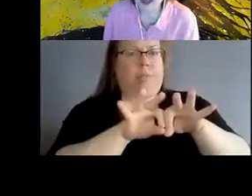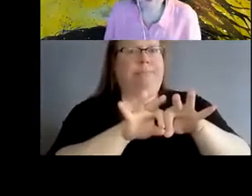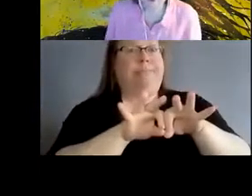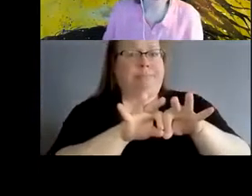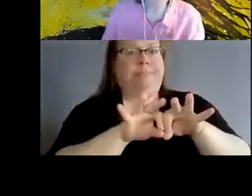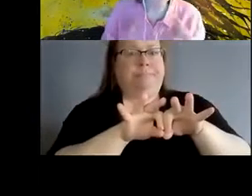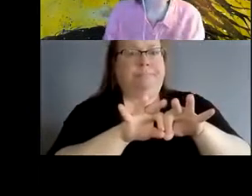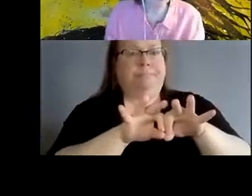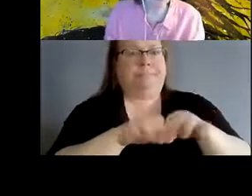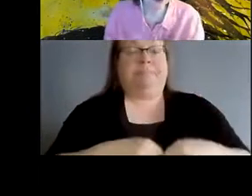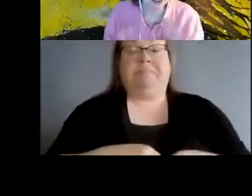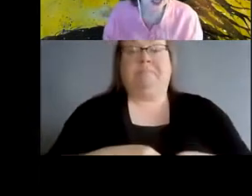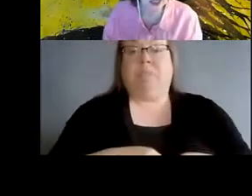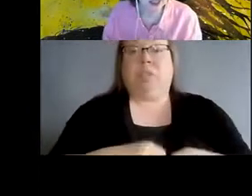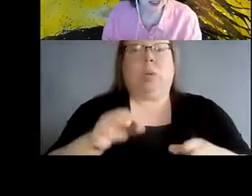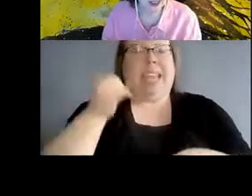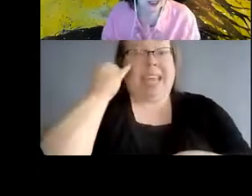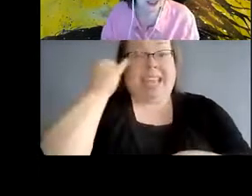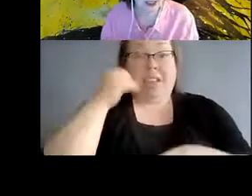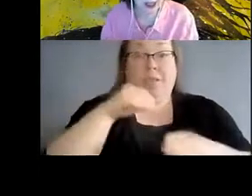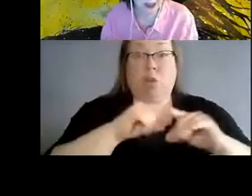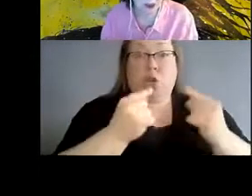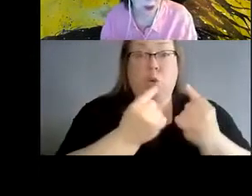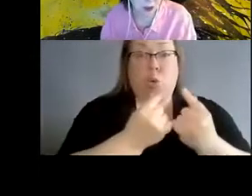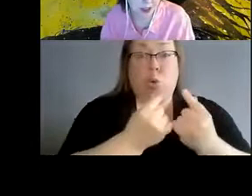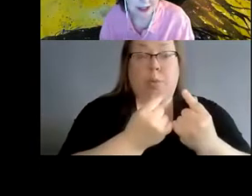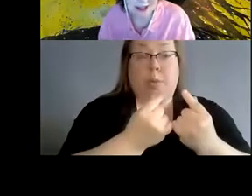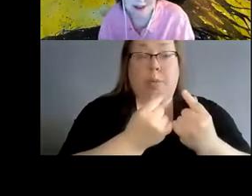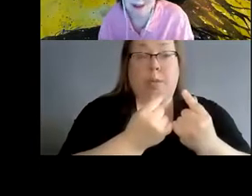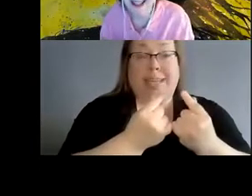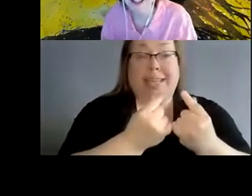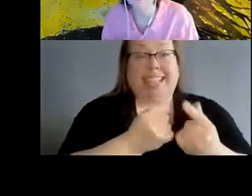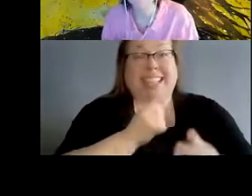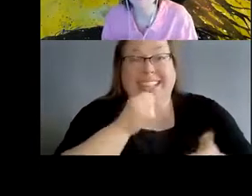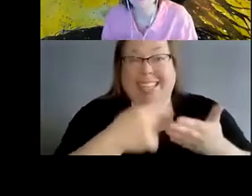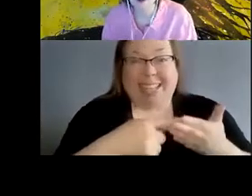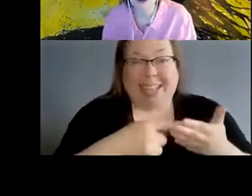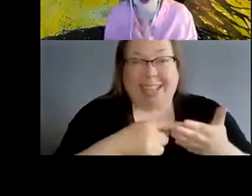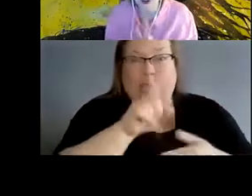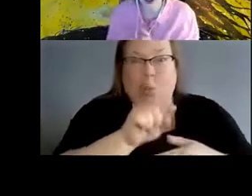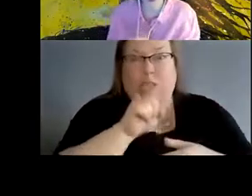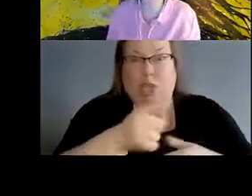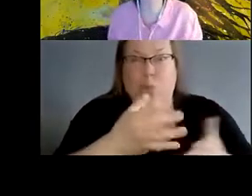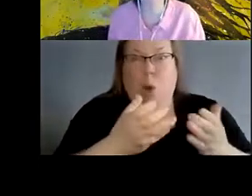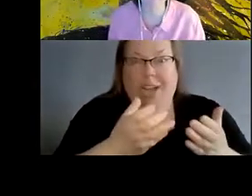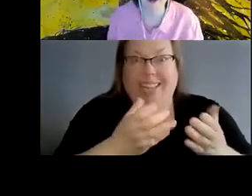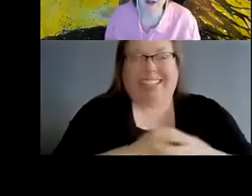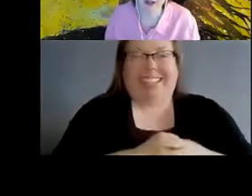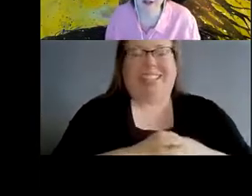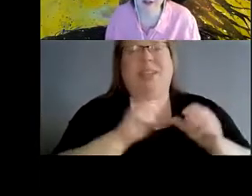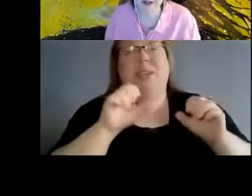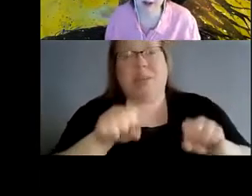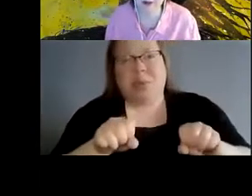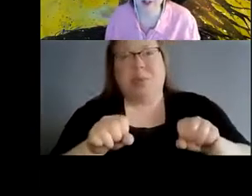So even if you're in a group that's not discussing the exact question that you want to discuss, you can raise your concerns and